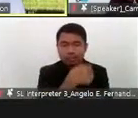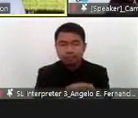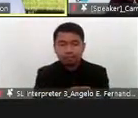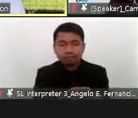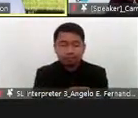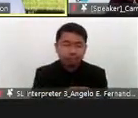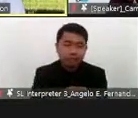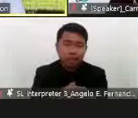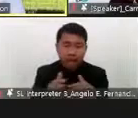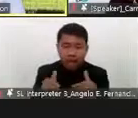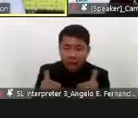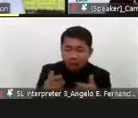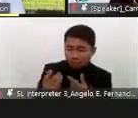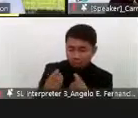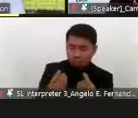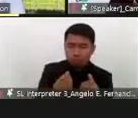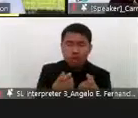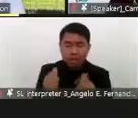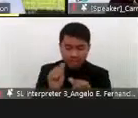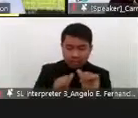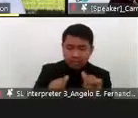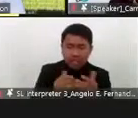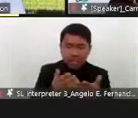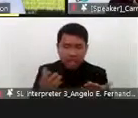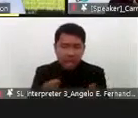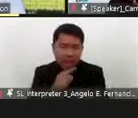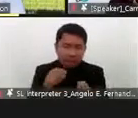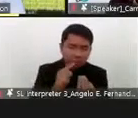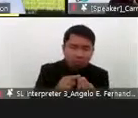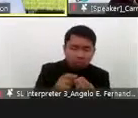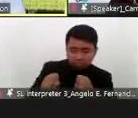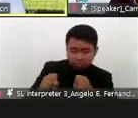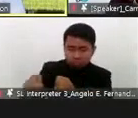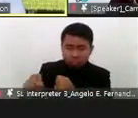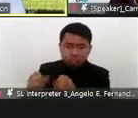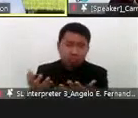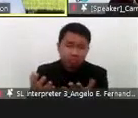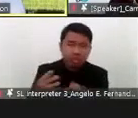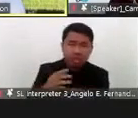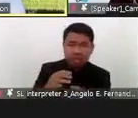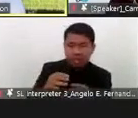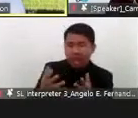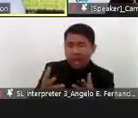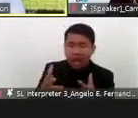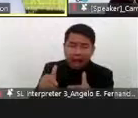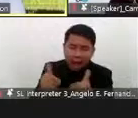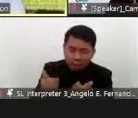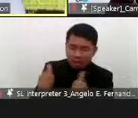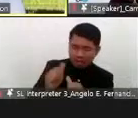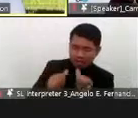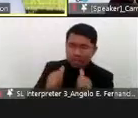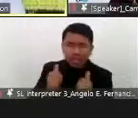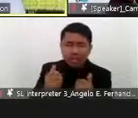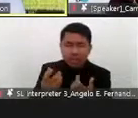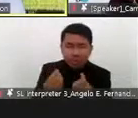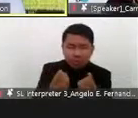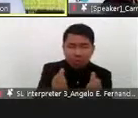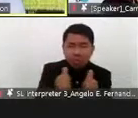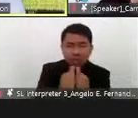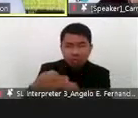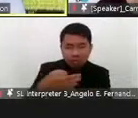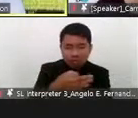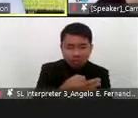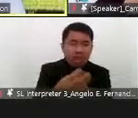of treating the shoreline, certain ways to fish, all are things that are learned over many, many, many years and